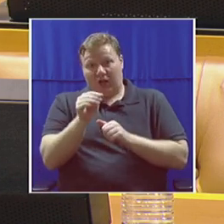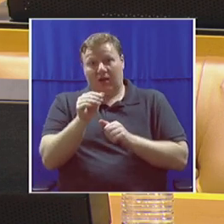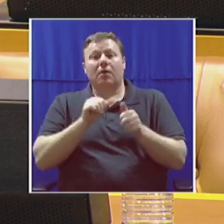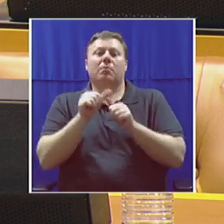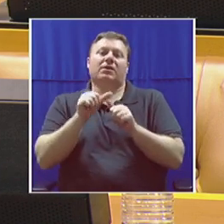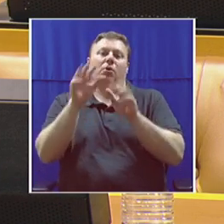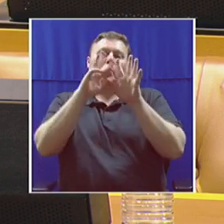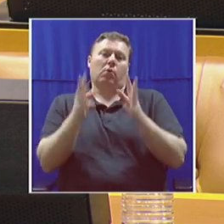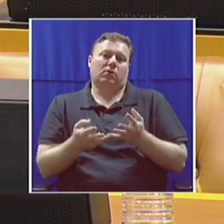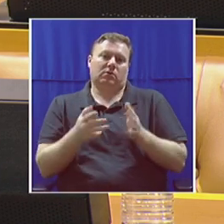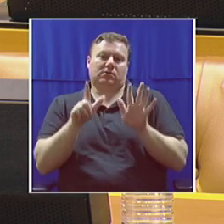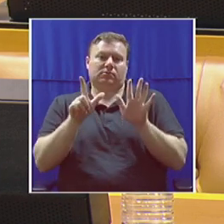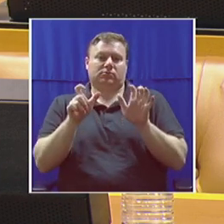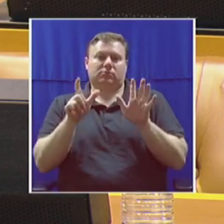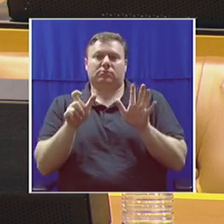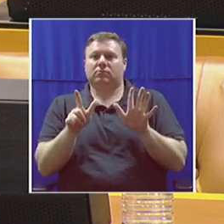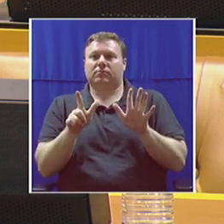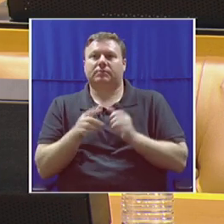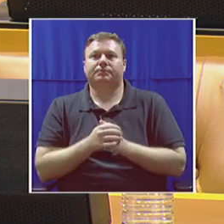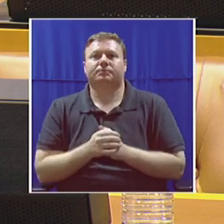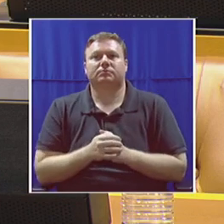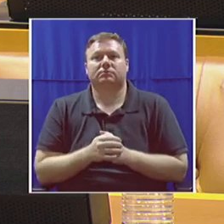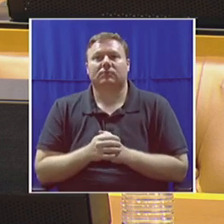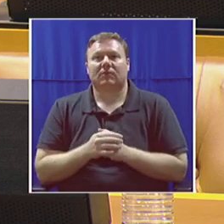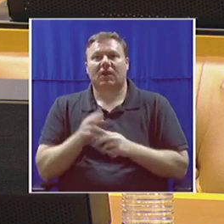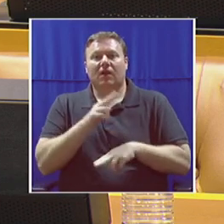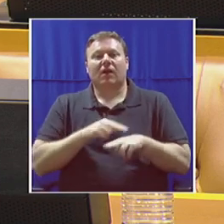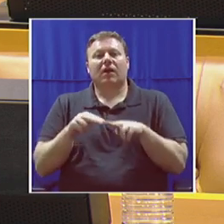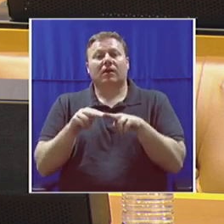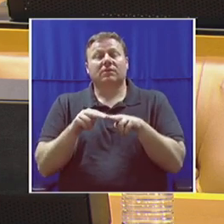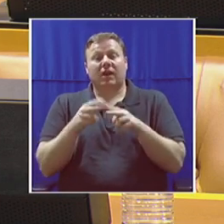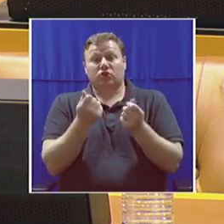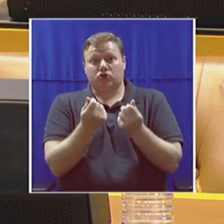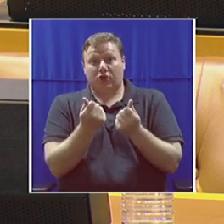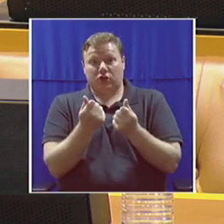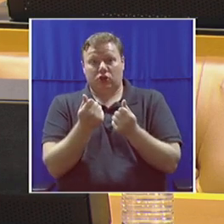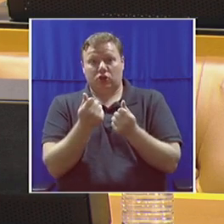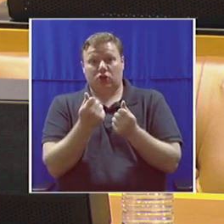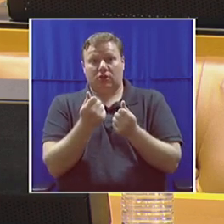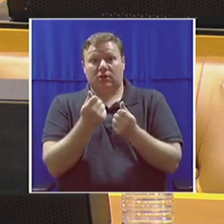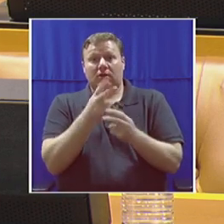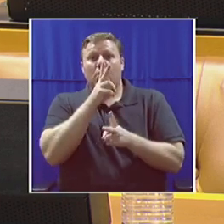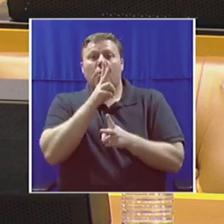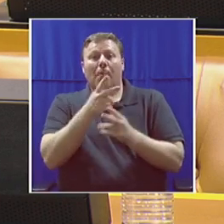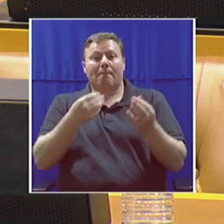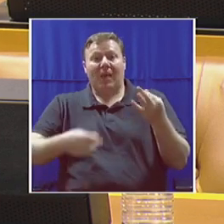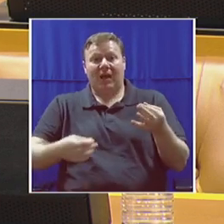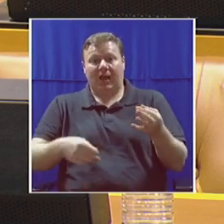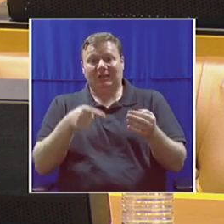world now the National Treasures mandate is to provide